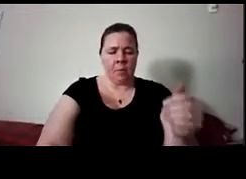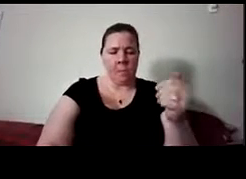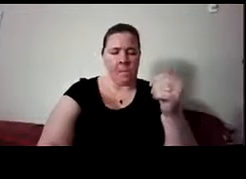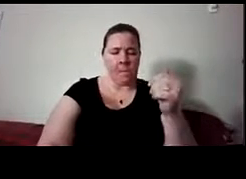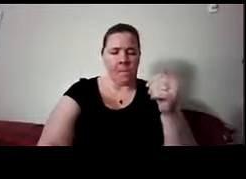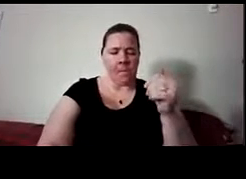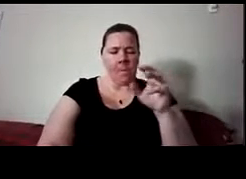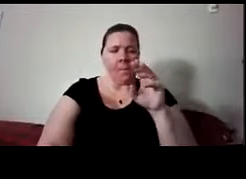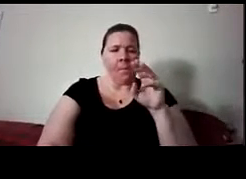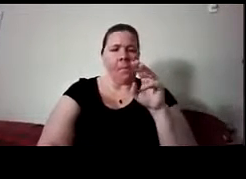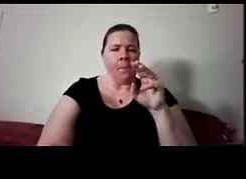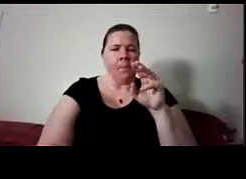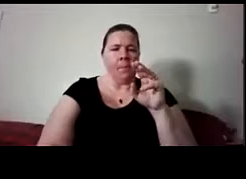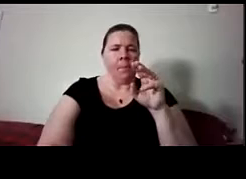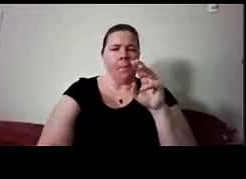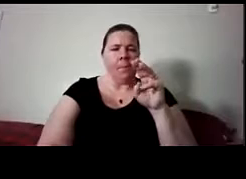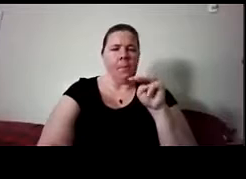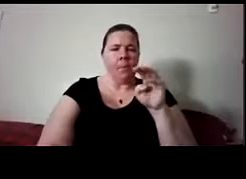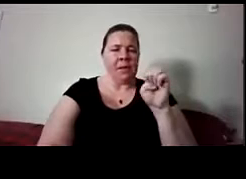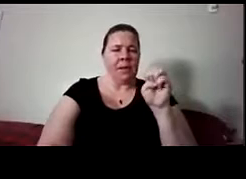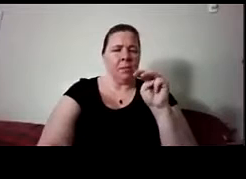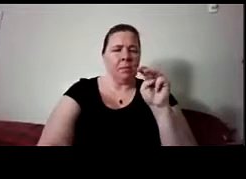Manuel, are you there?